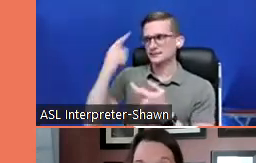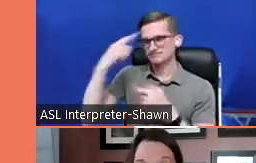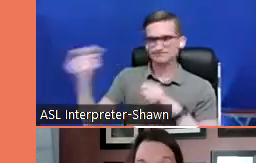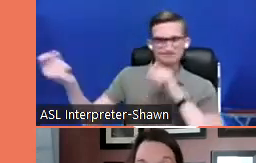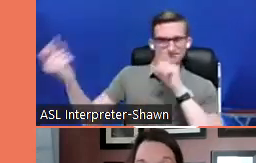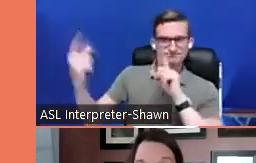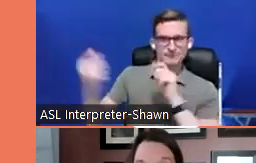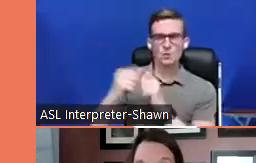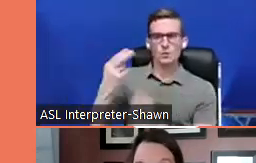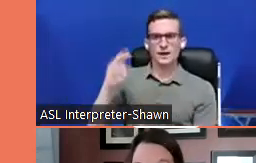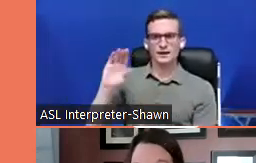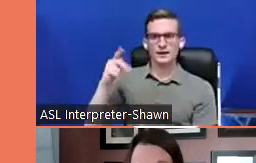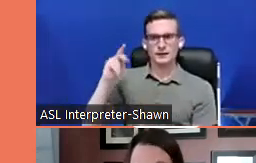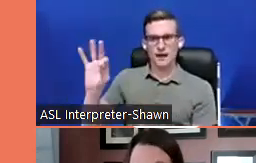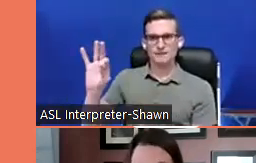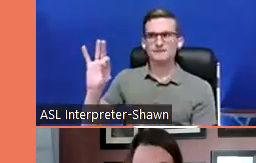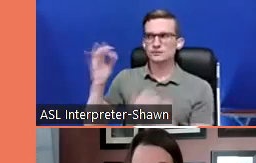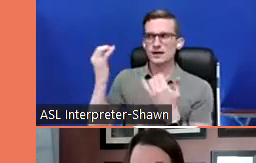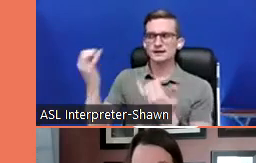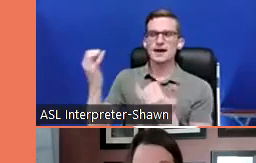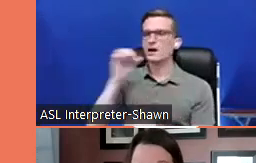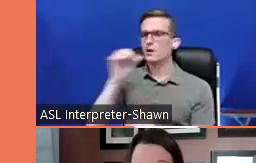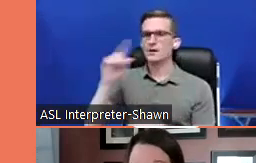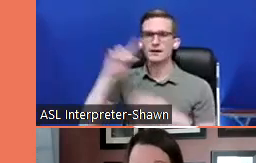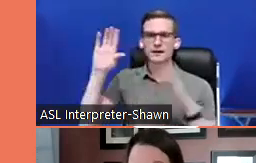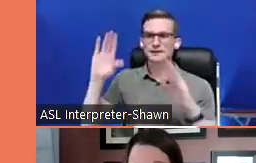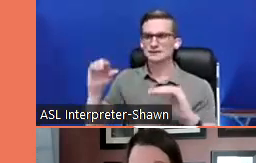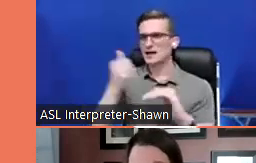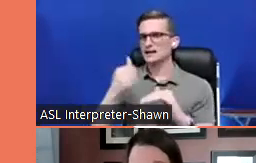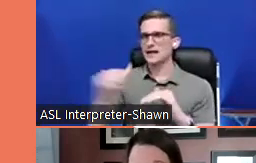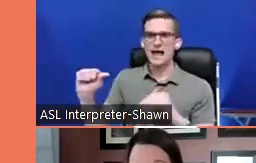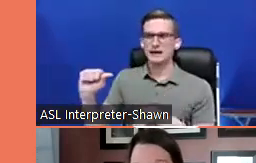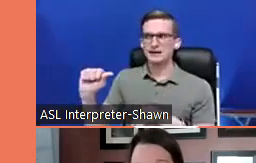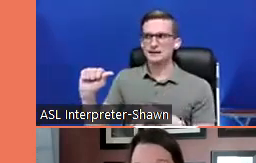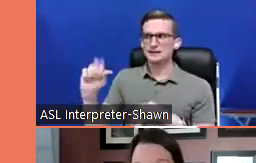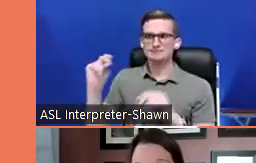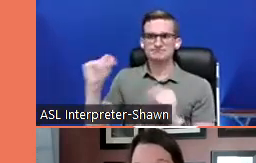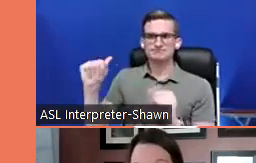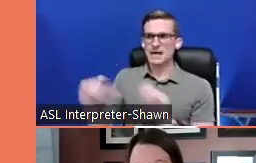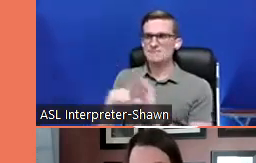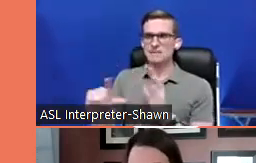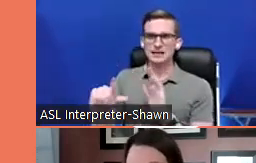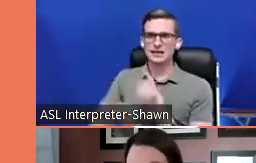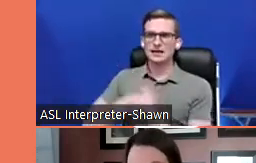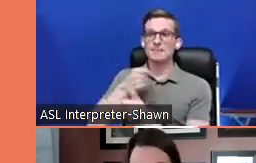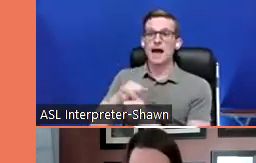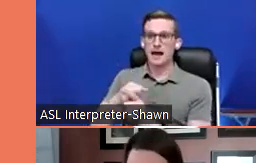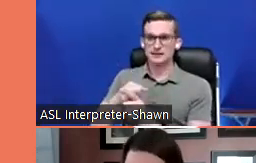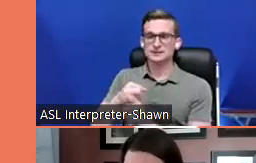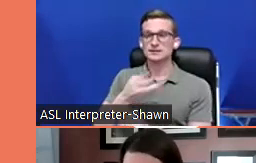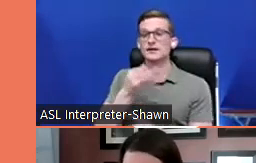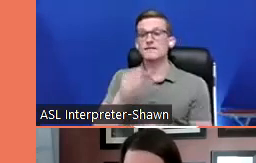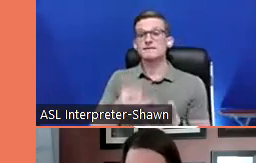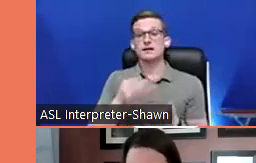that we are not anticipating any immediate impacts to that, and funding